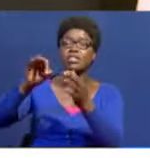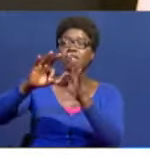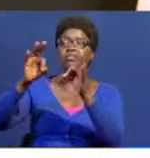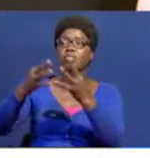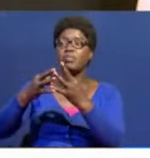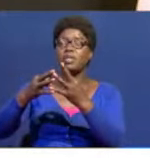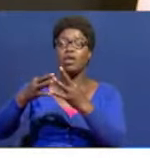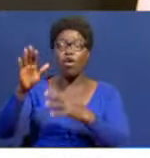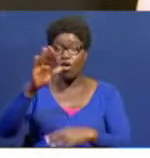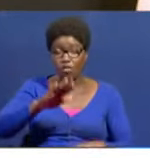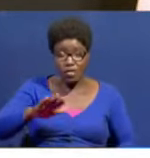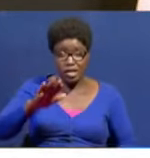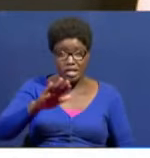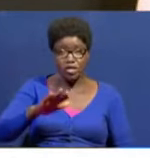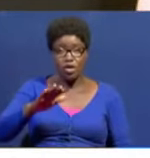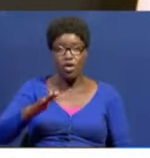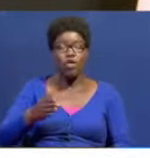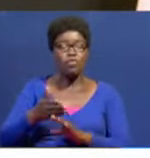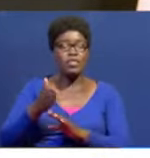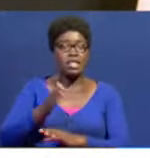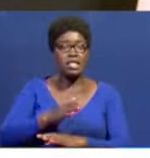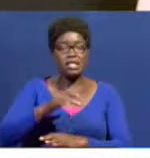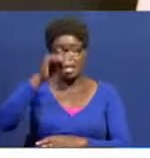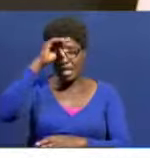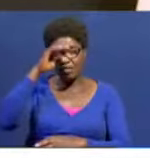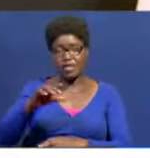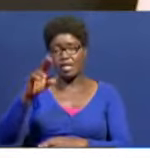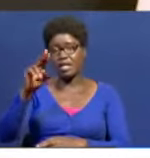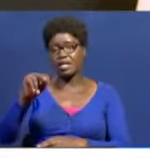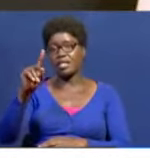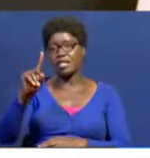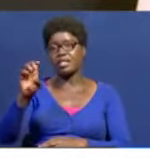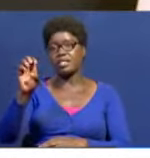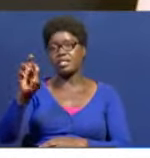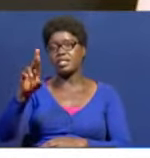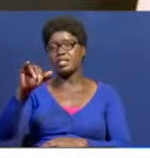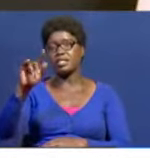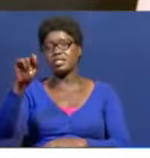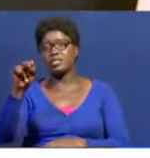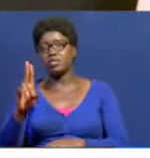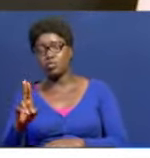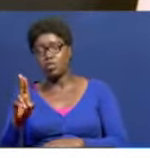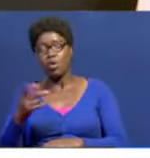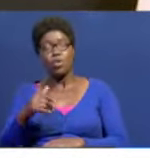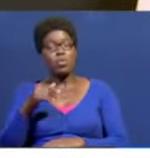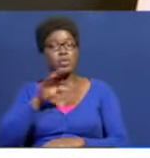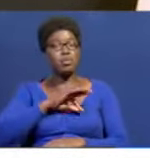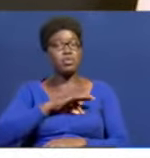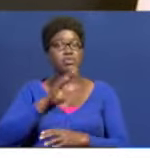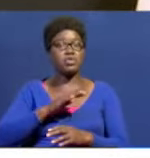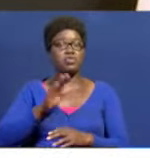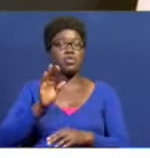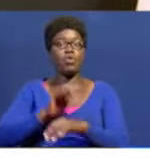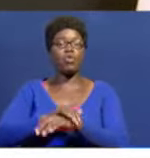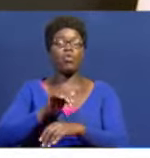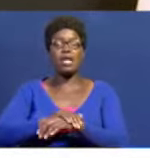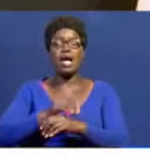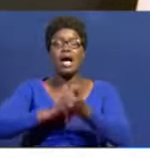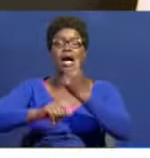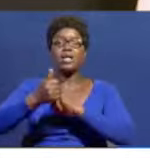of the estate of the late governor, Ruto Gachagua. We are just beneficiaries of good deeds by our